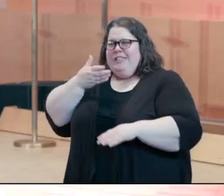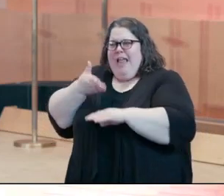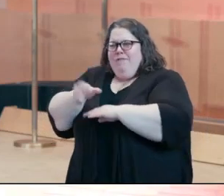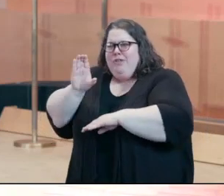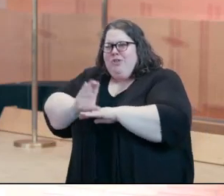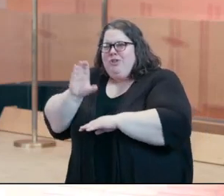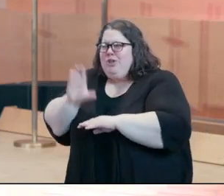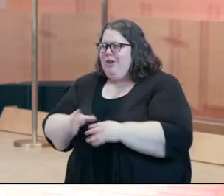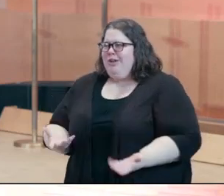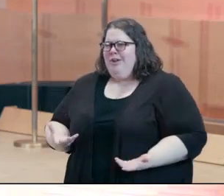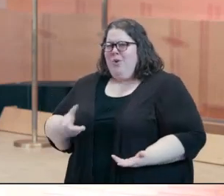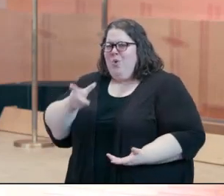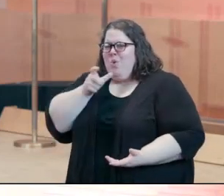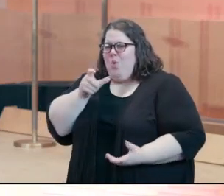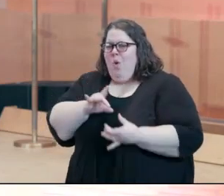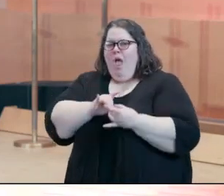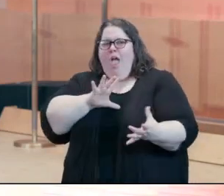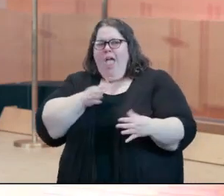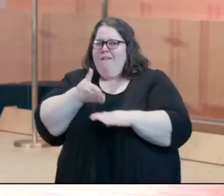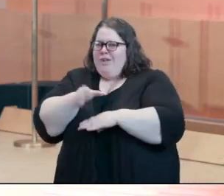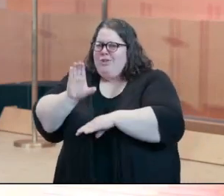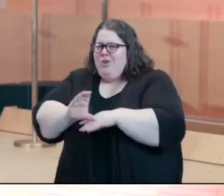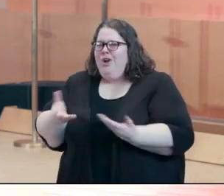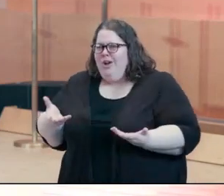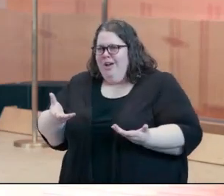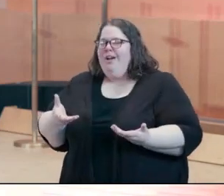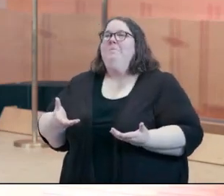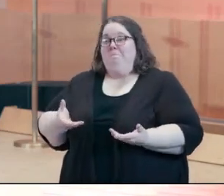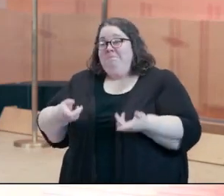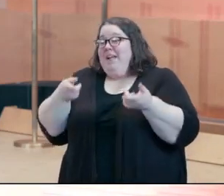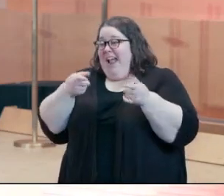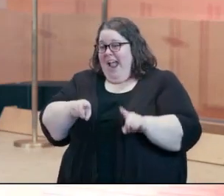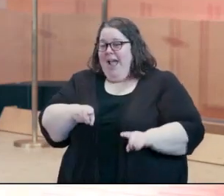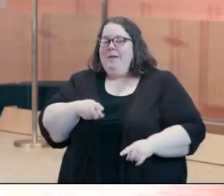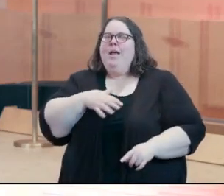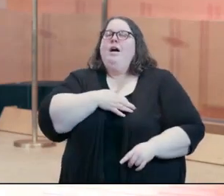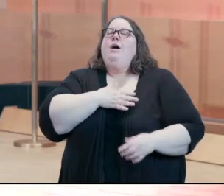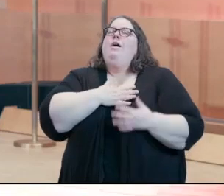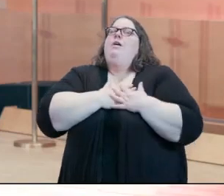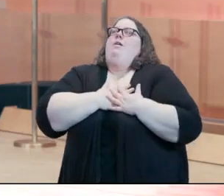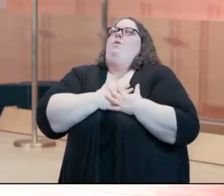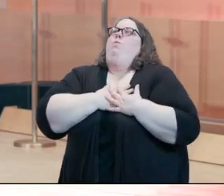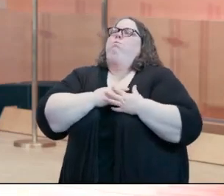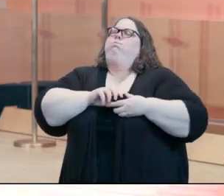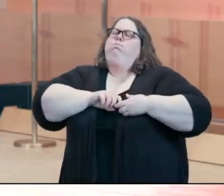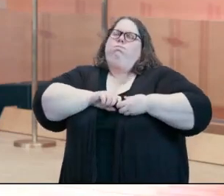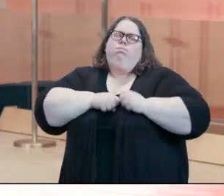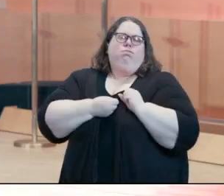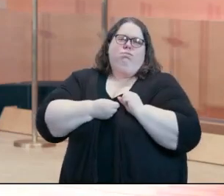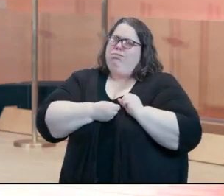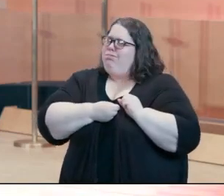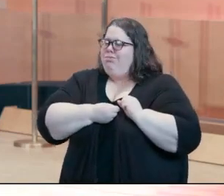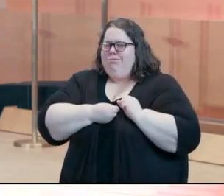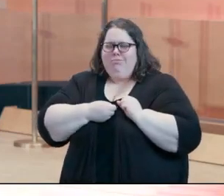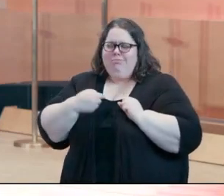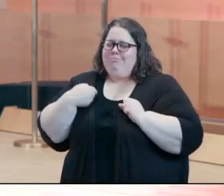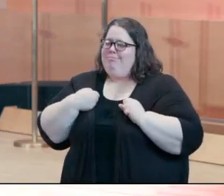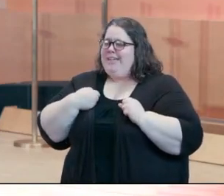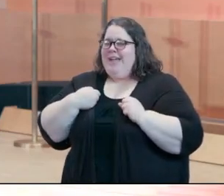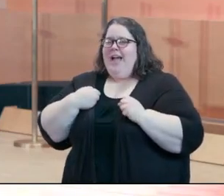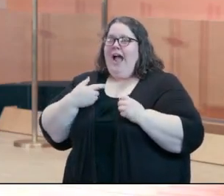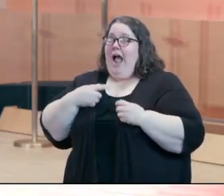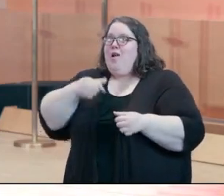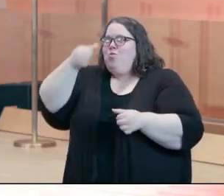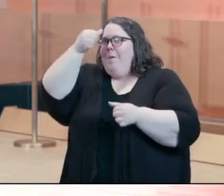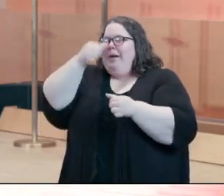that? Come on. But she broke up with me, and oh my gosh, it hurt. I remember the pain.